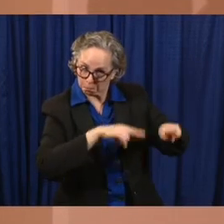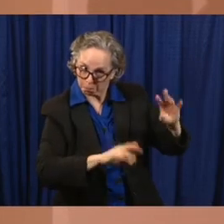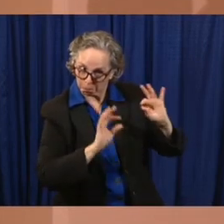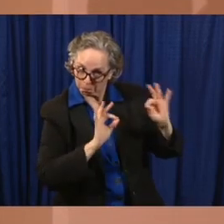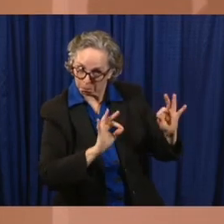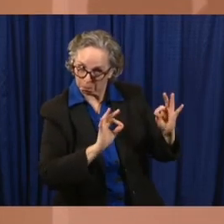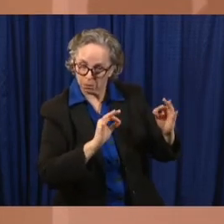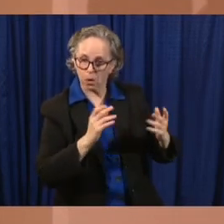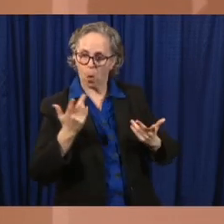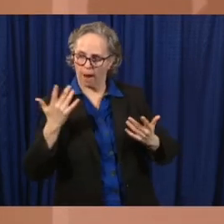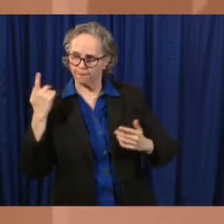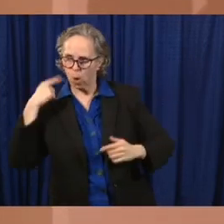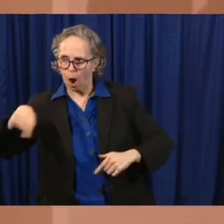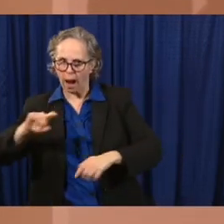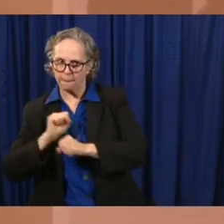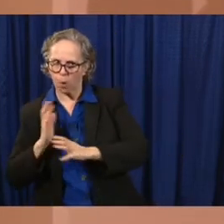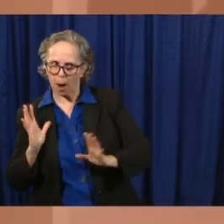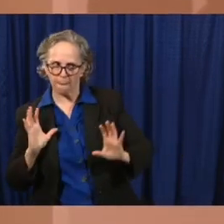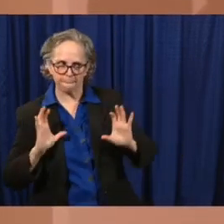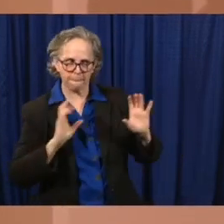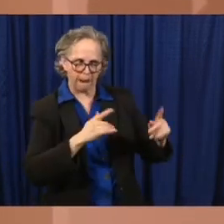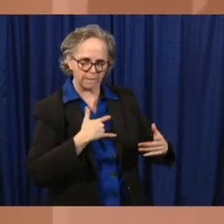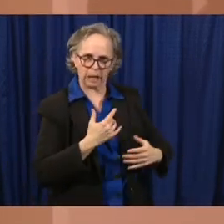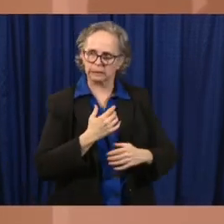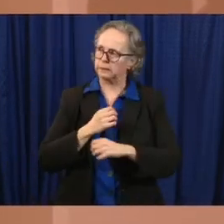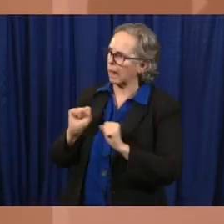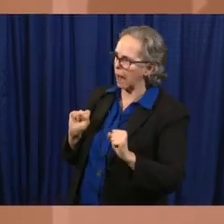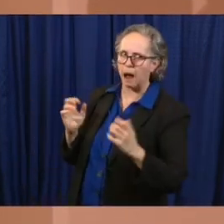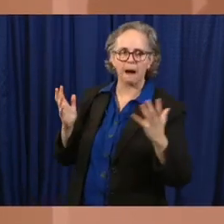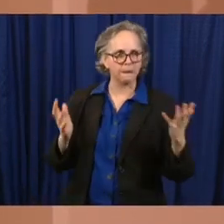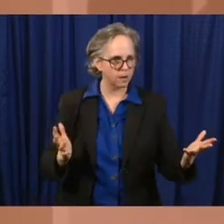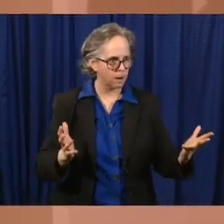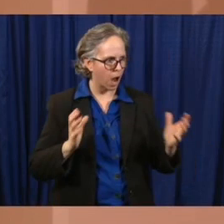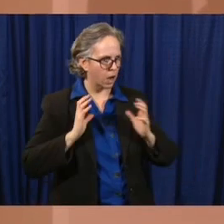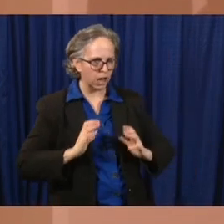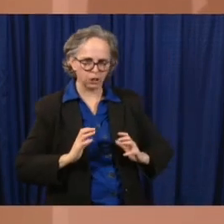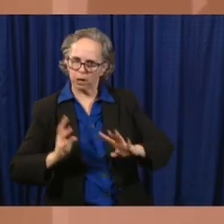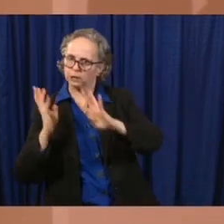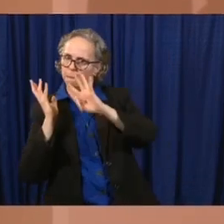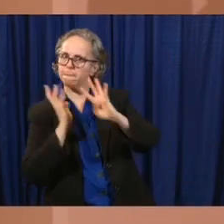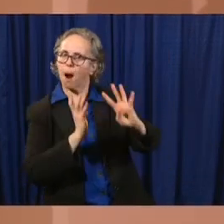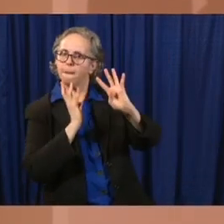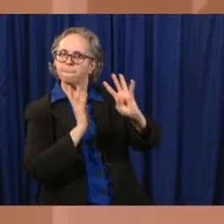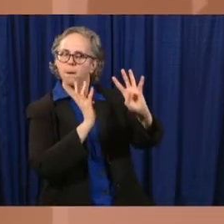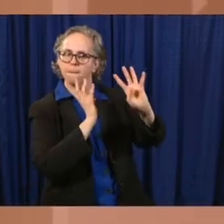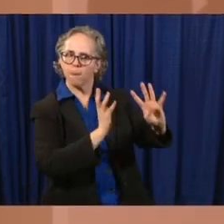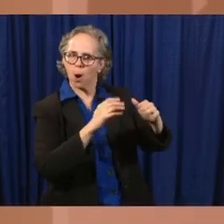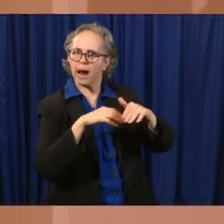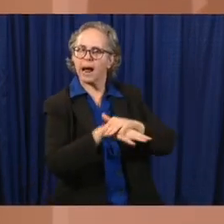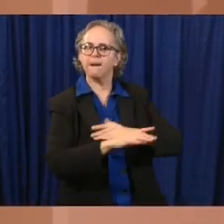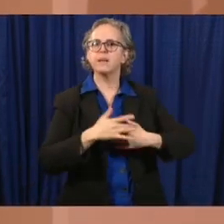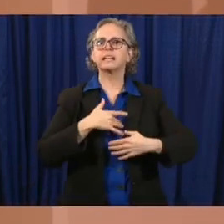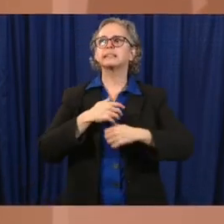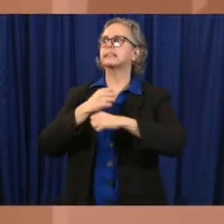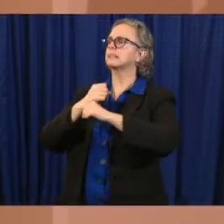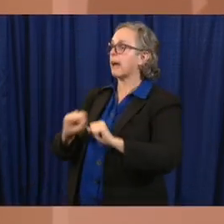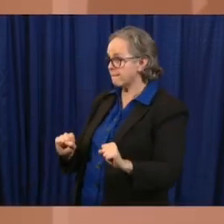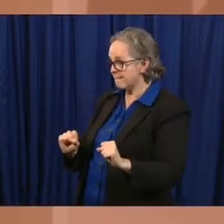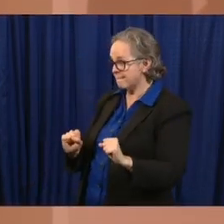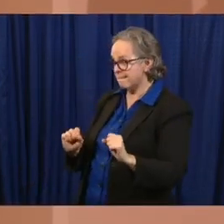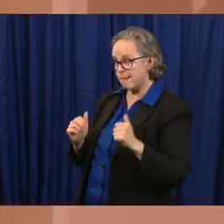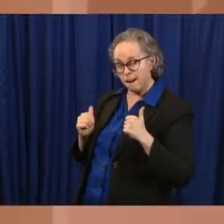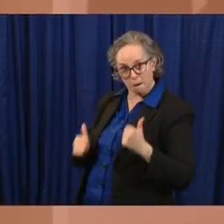and you'll want your customers to also know that they're entering a safe environment. So we're building, thanks to your advice, some